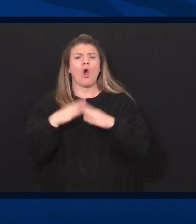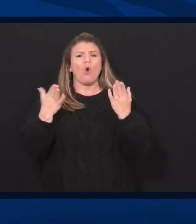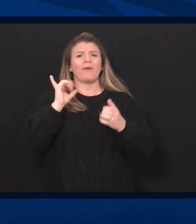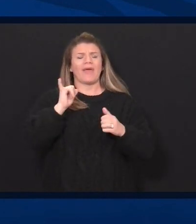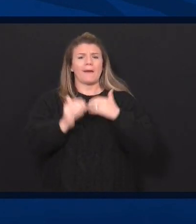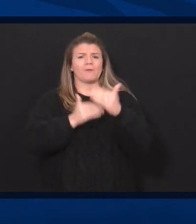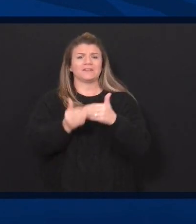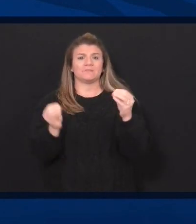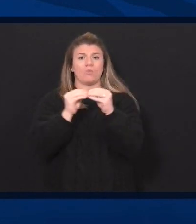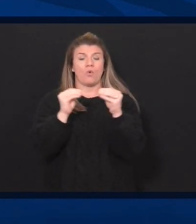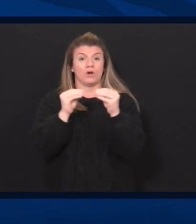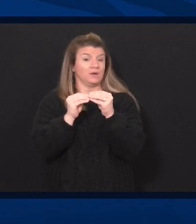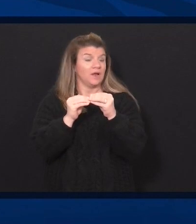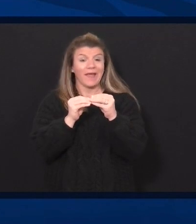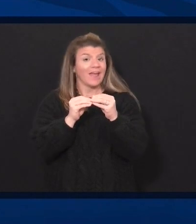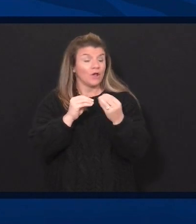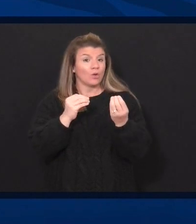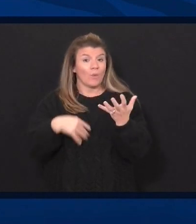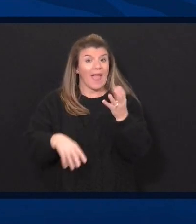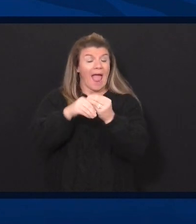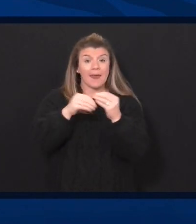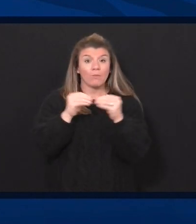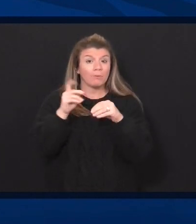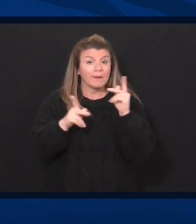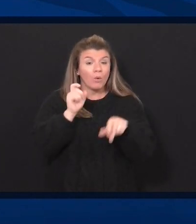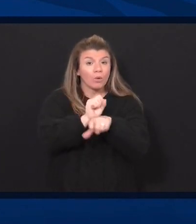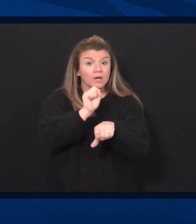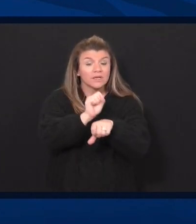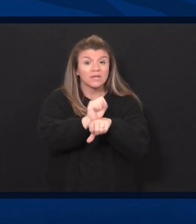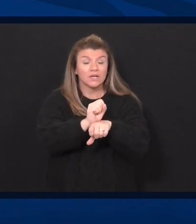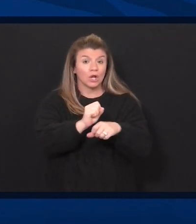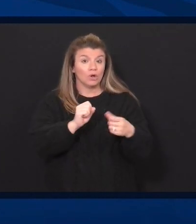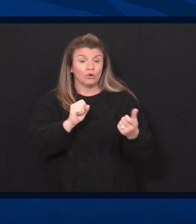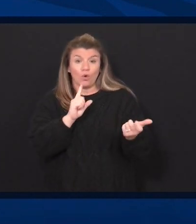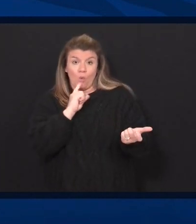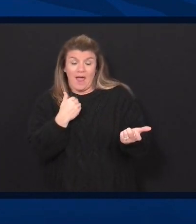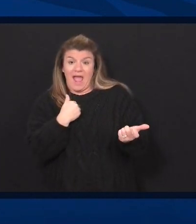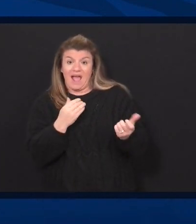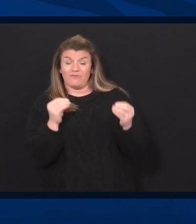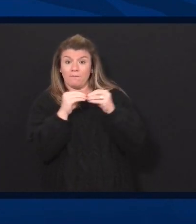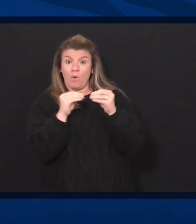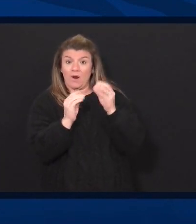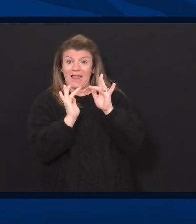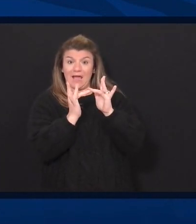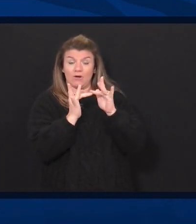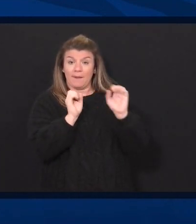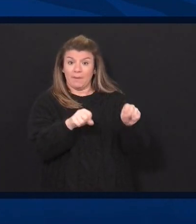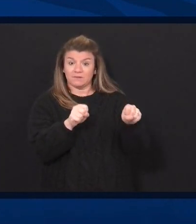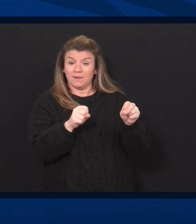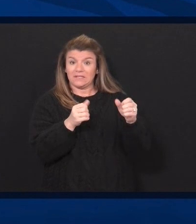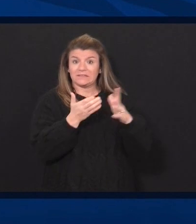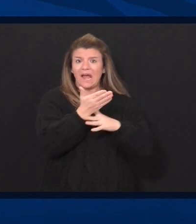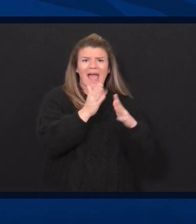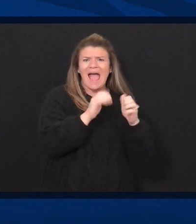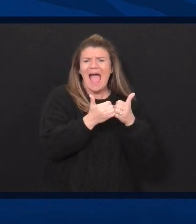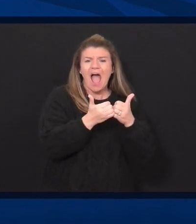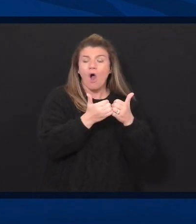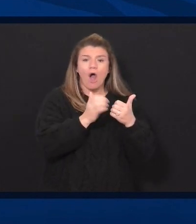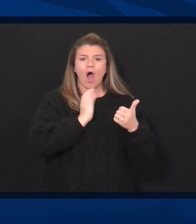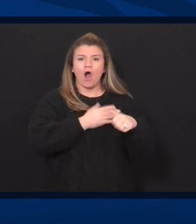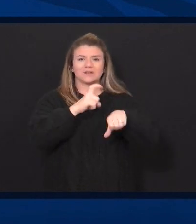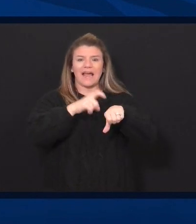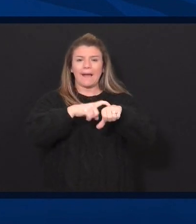more? Have you put more people on it? Have you been able to technically increase bandwidth? And if not, what is the